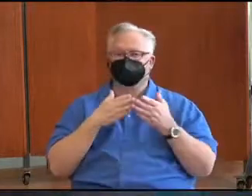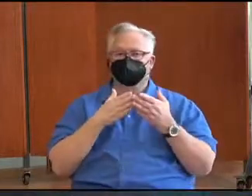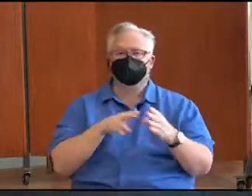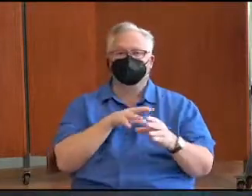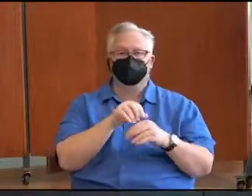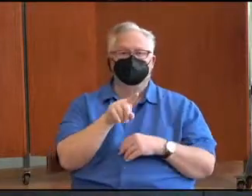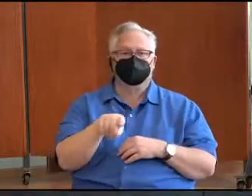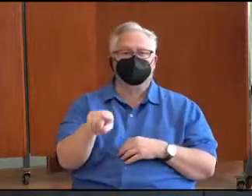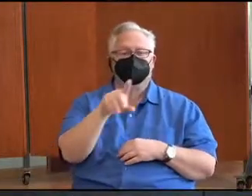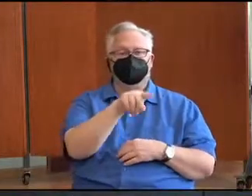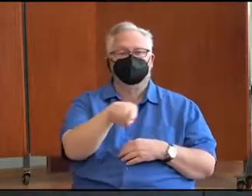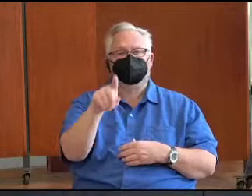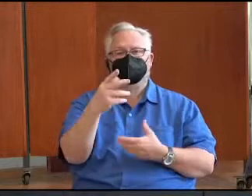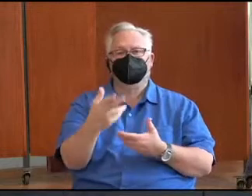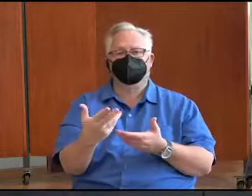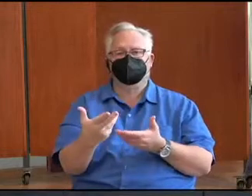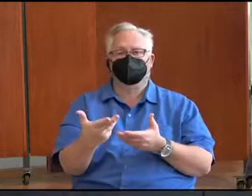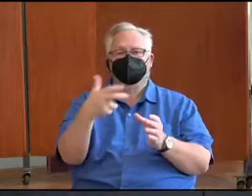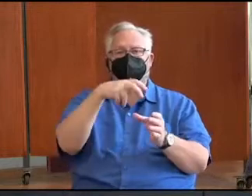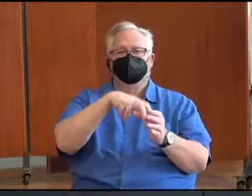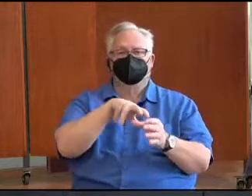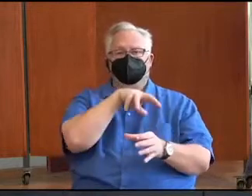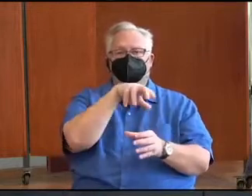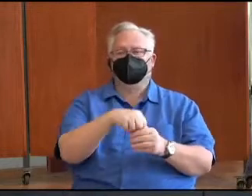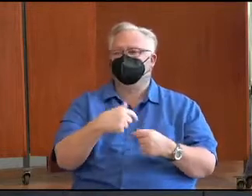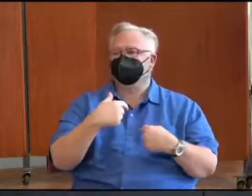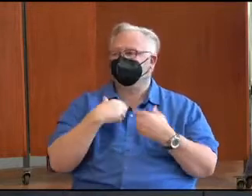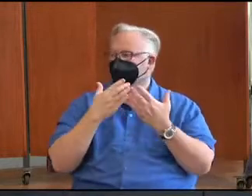Tú navegas en mí.